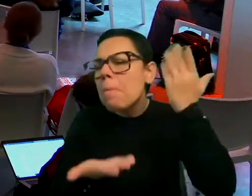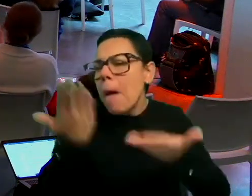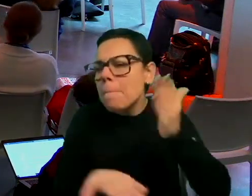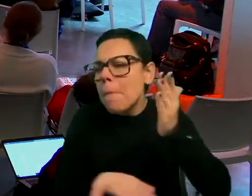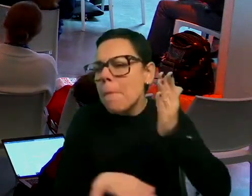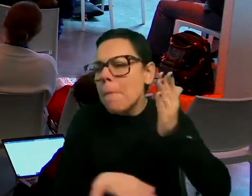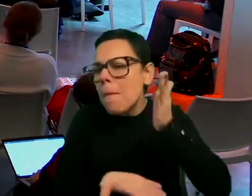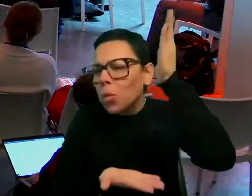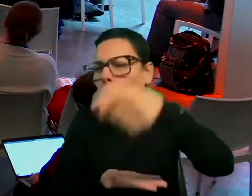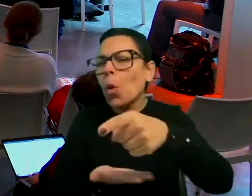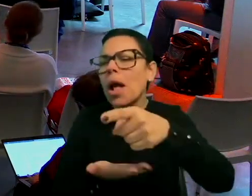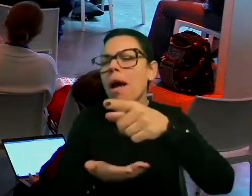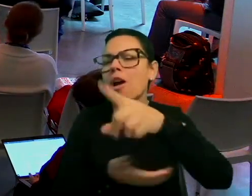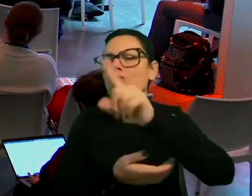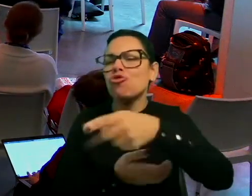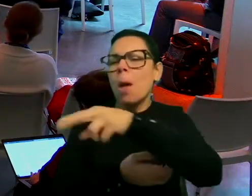Thank you. Thank you.